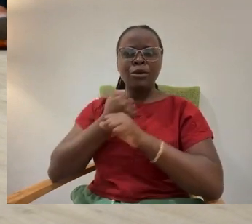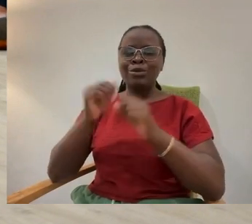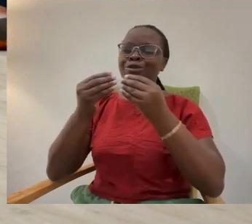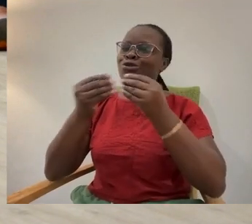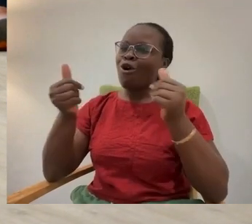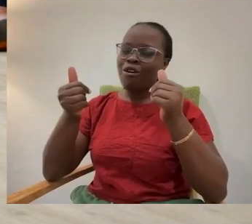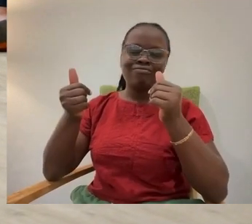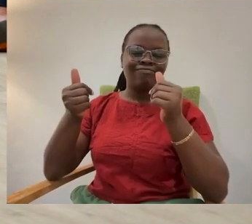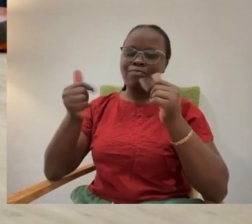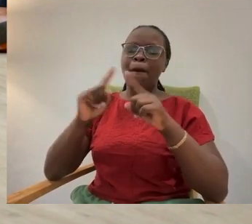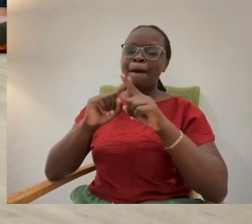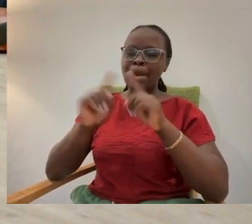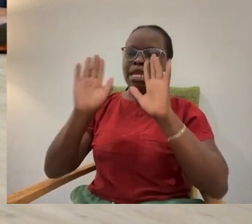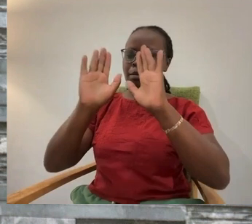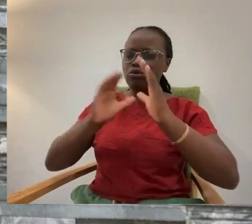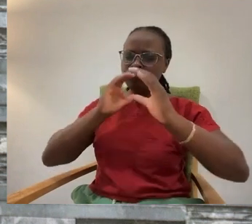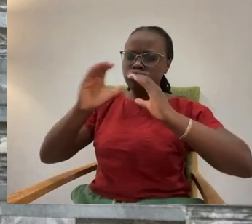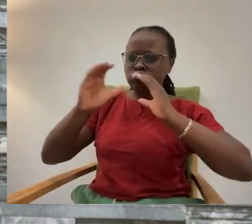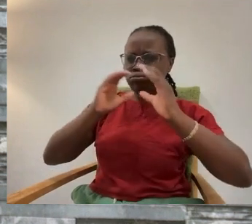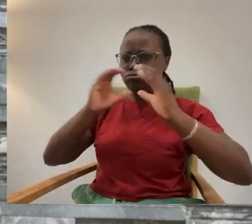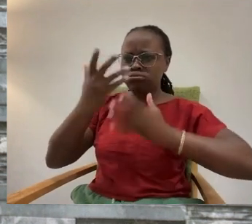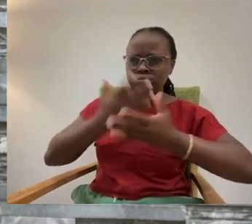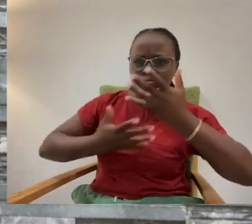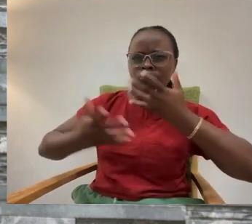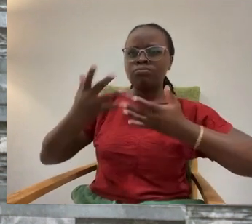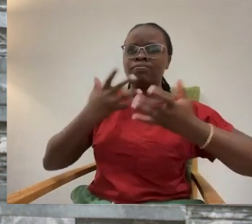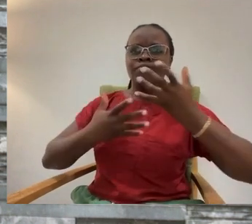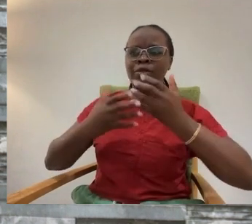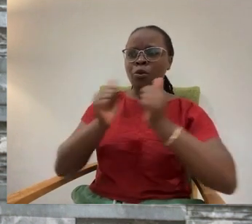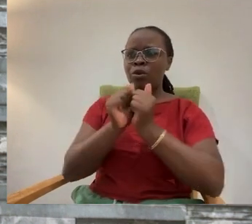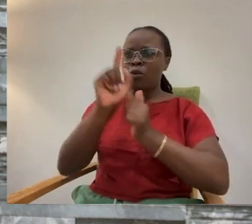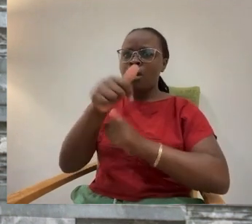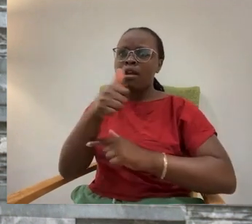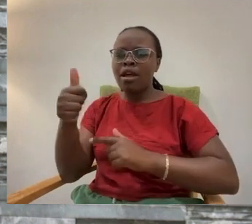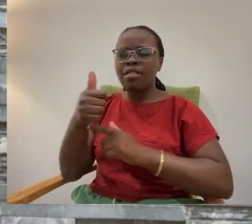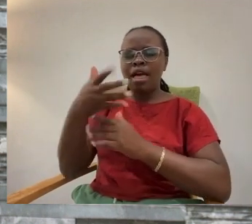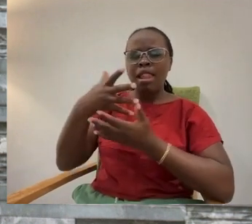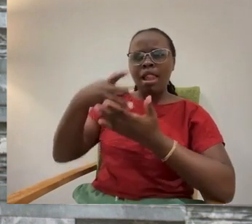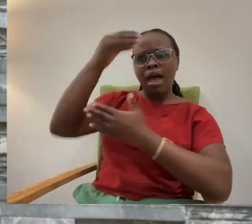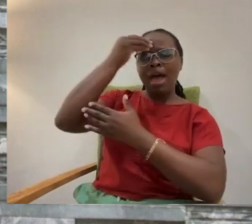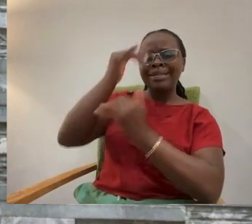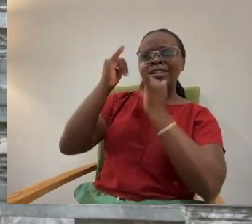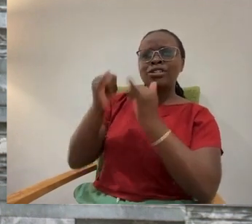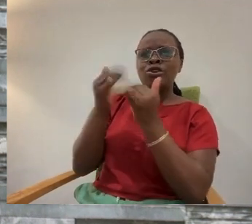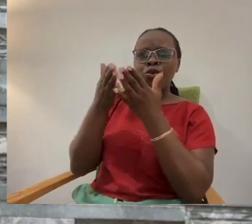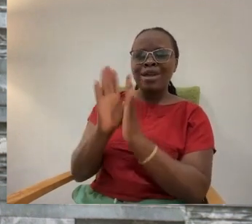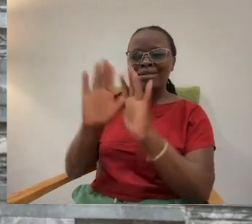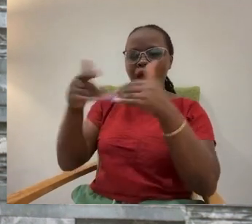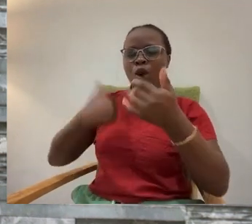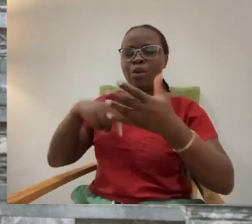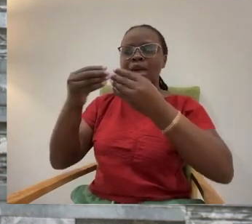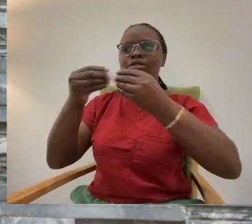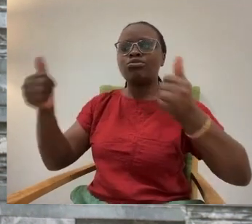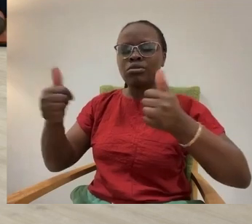the problems in one conversation, but such an important time for us to engage really in an intentional way around how we're addressing the needs of students